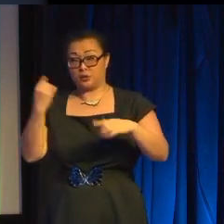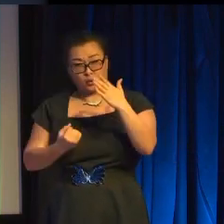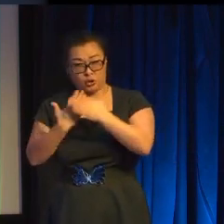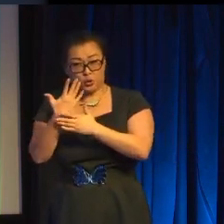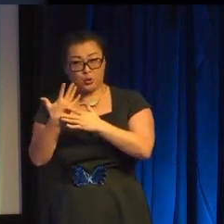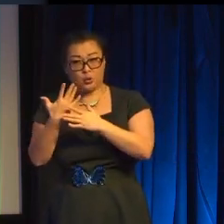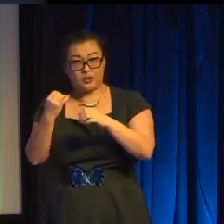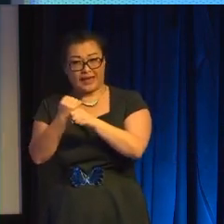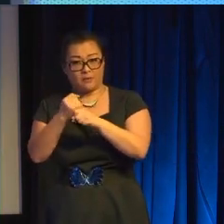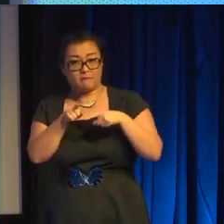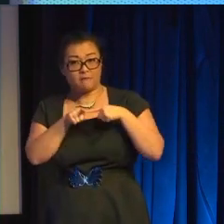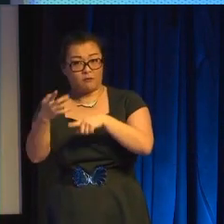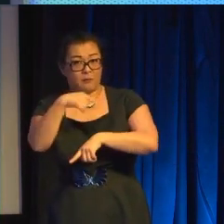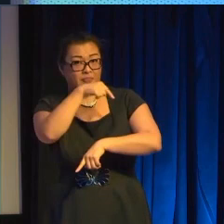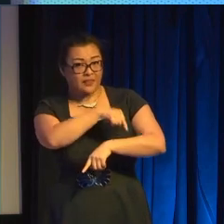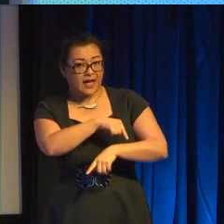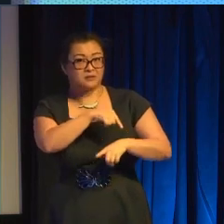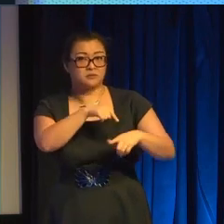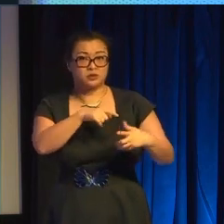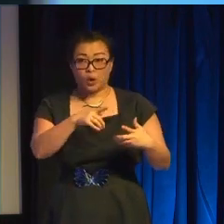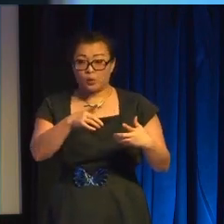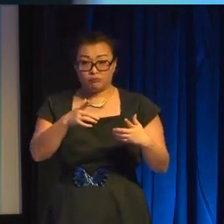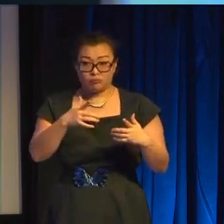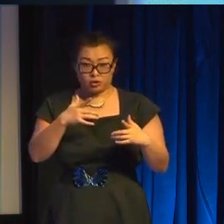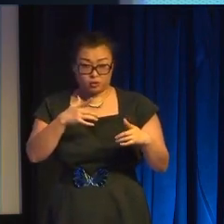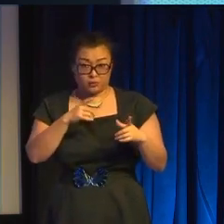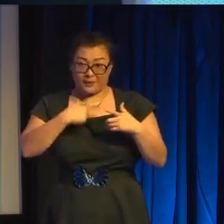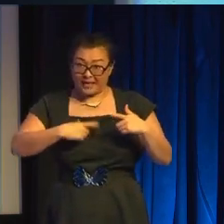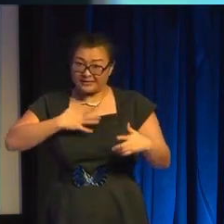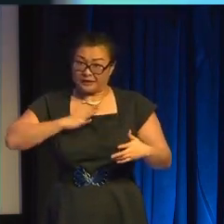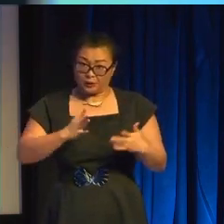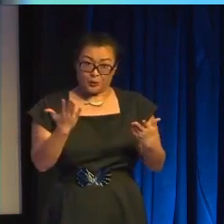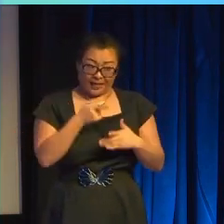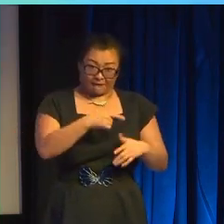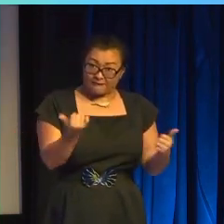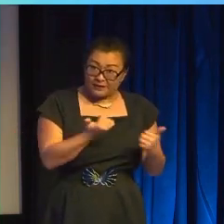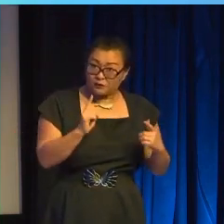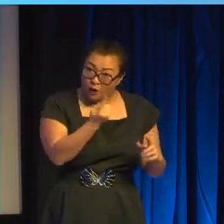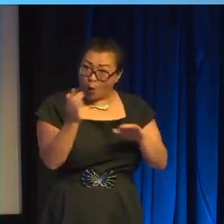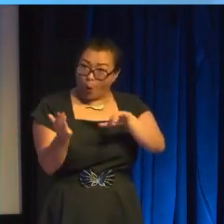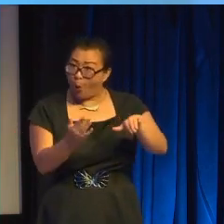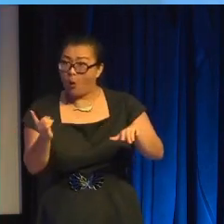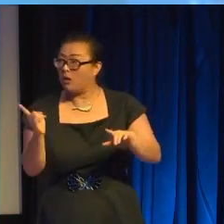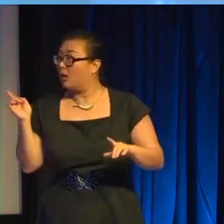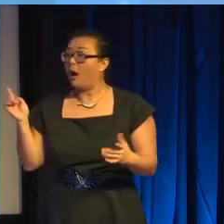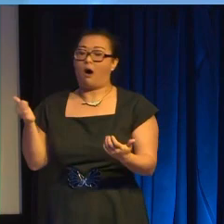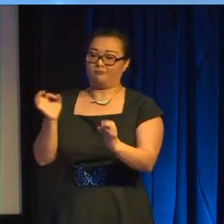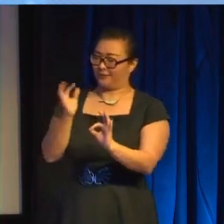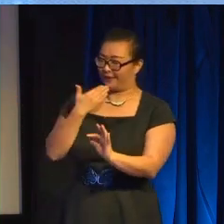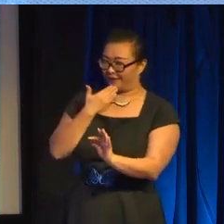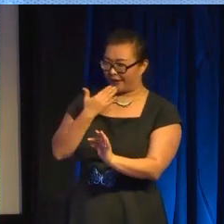cover the backstory somehow? I love these questions. I should have said, and thank you, both of those are points that I should have